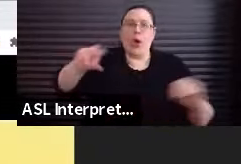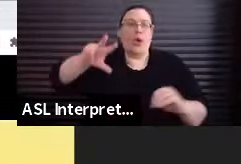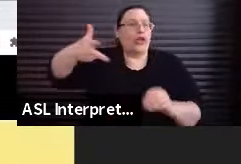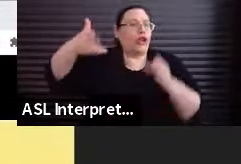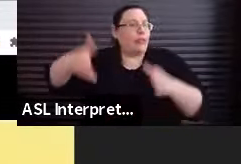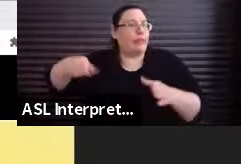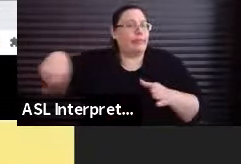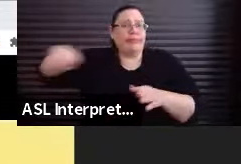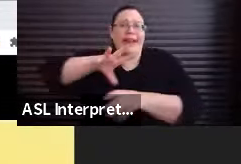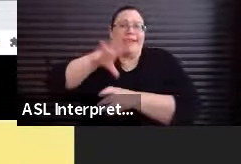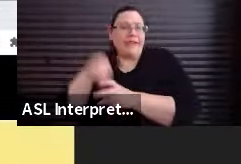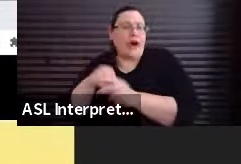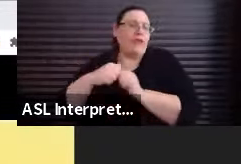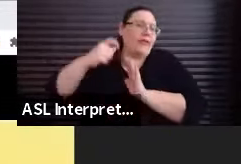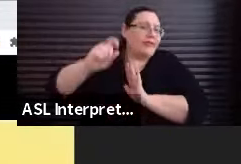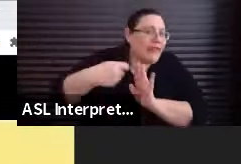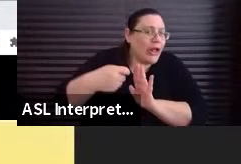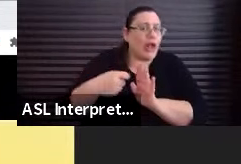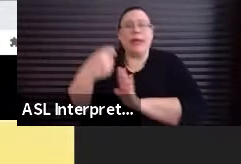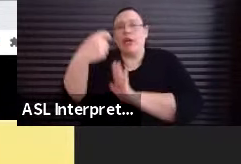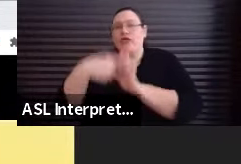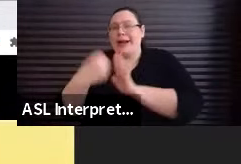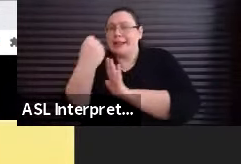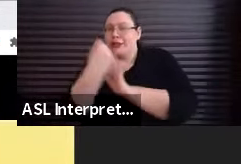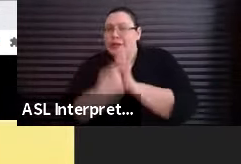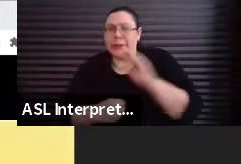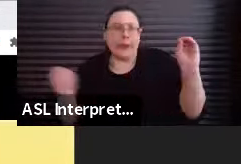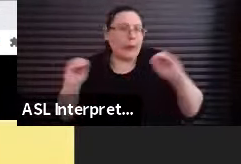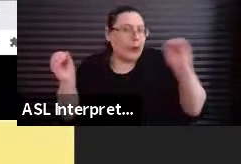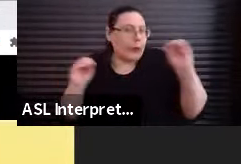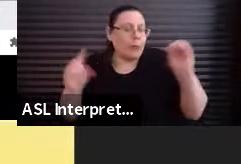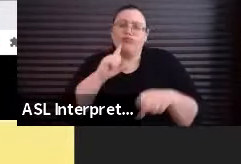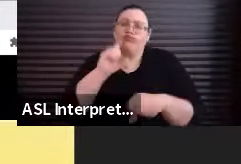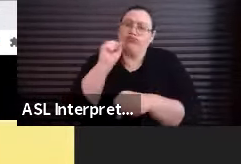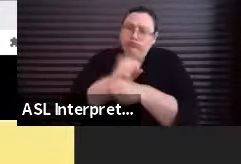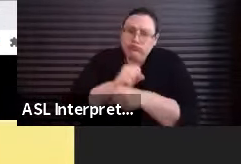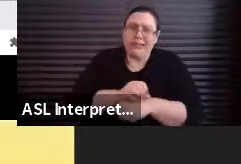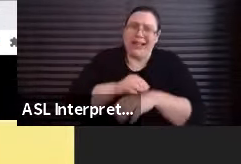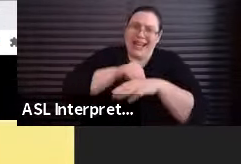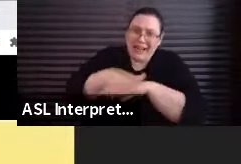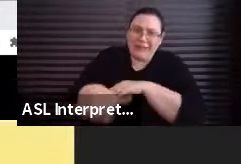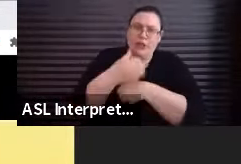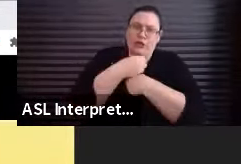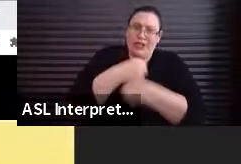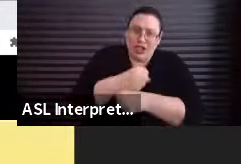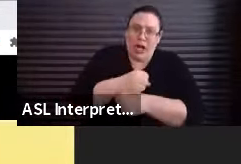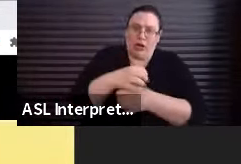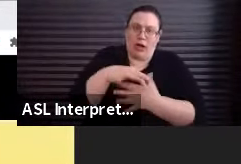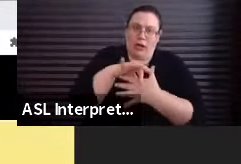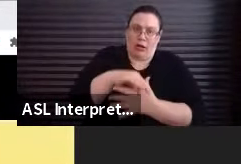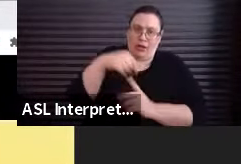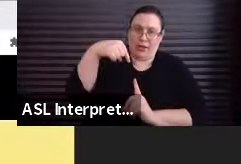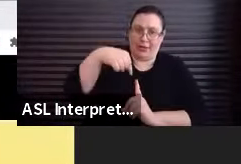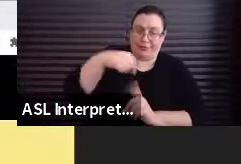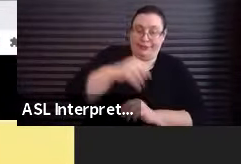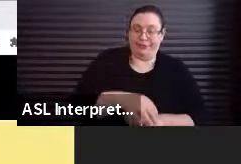doing the filming or writing the script. This is truly influencer generated content.